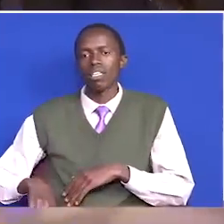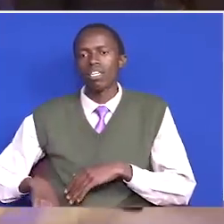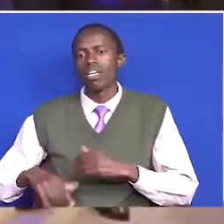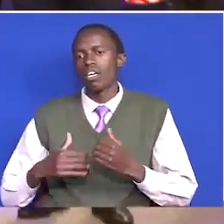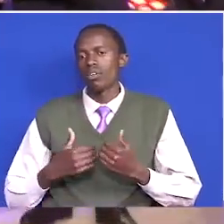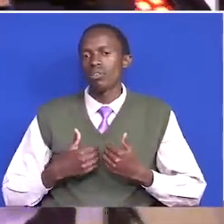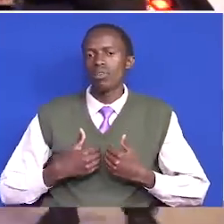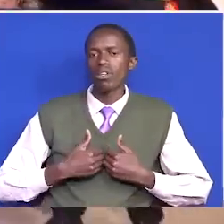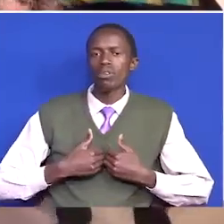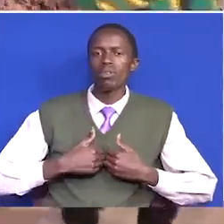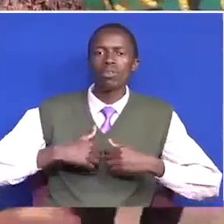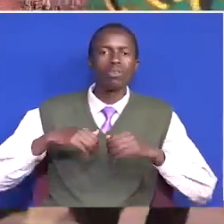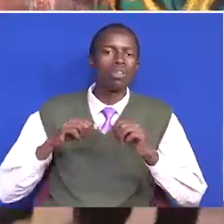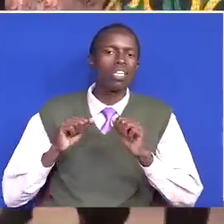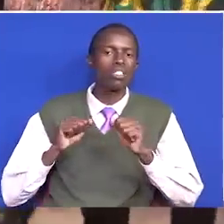Bwana